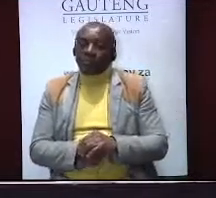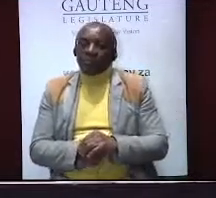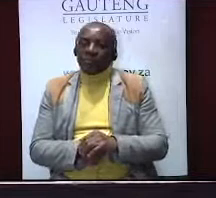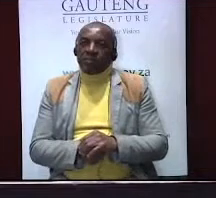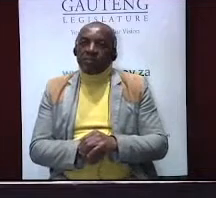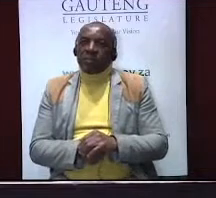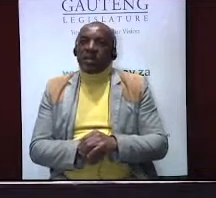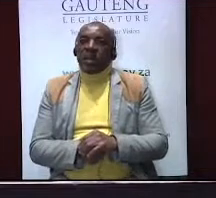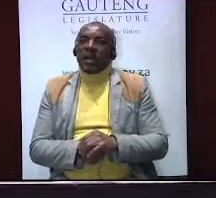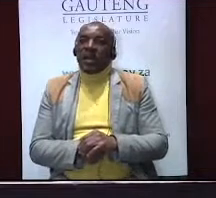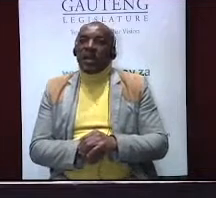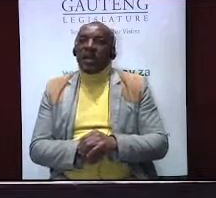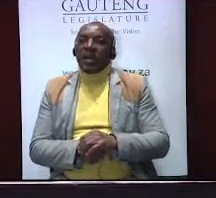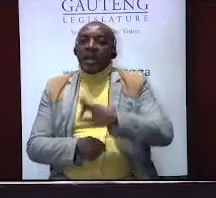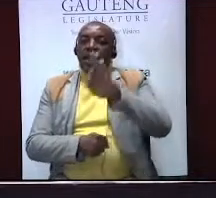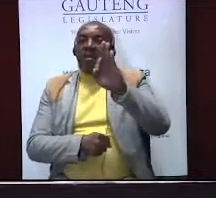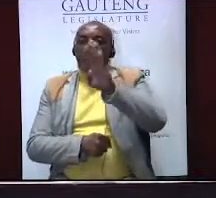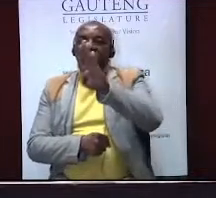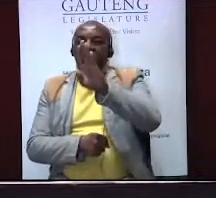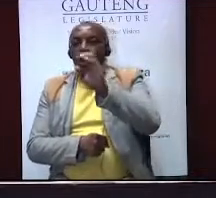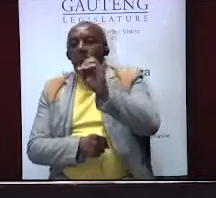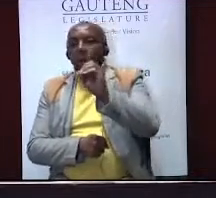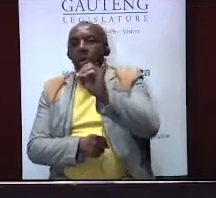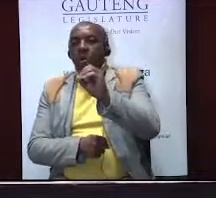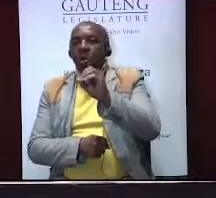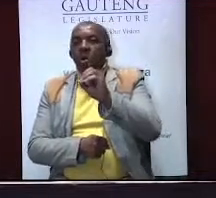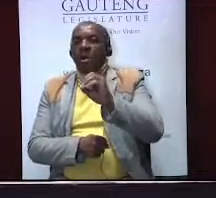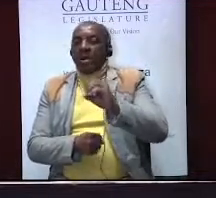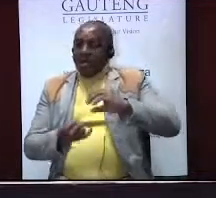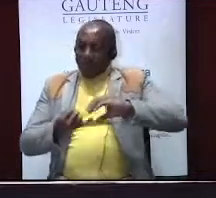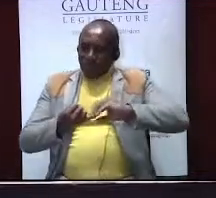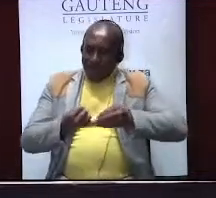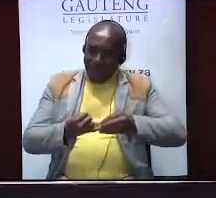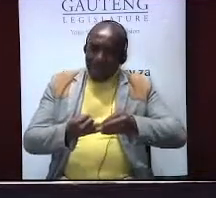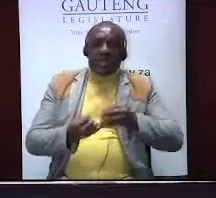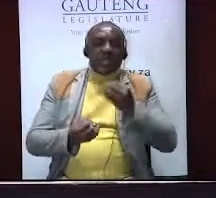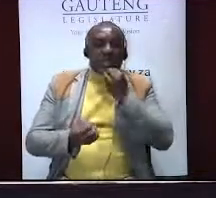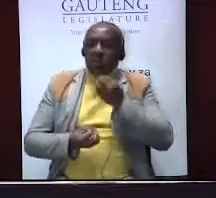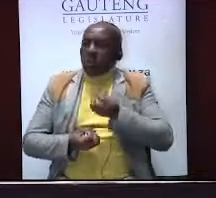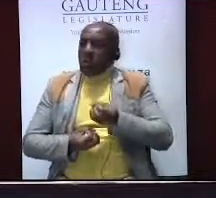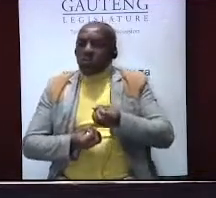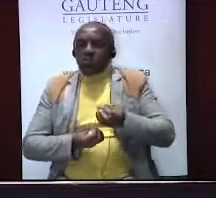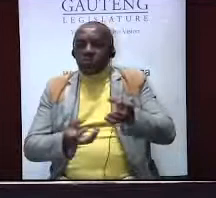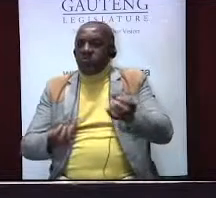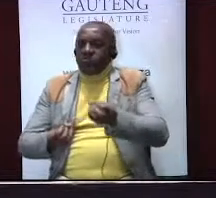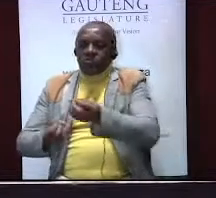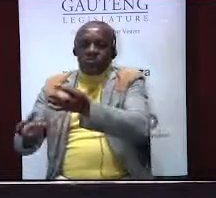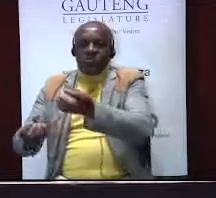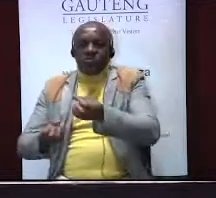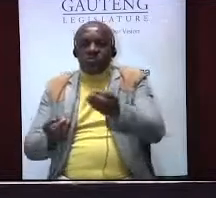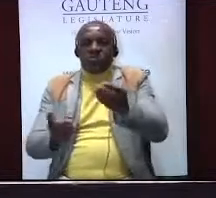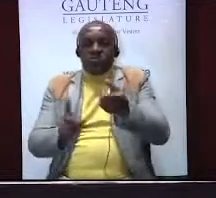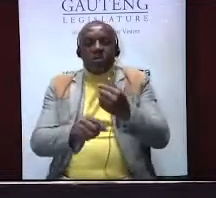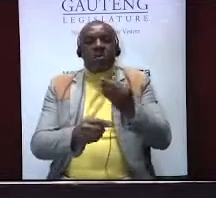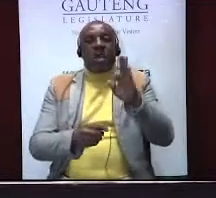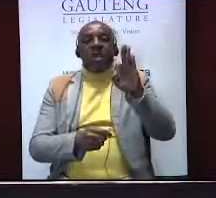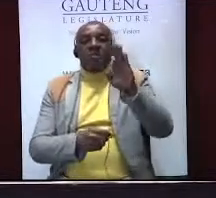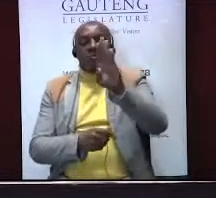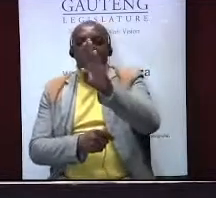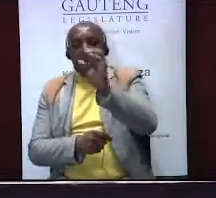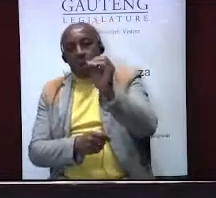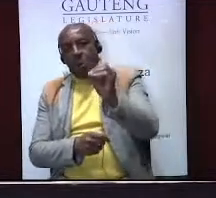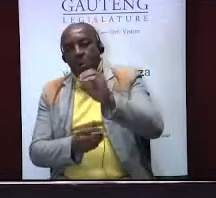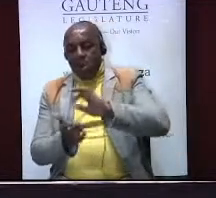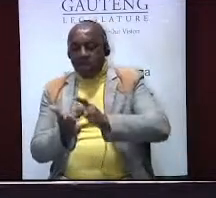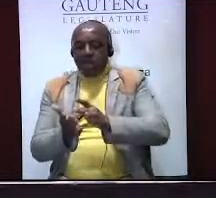Our food banks were overflowing with the food relief donations also from the FBO sector, but